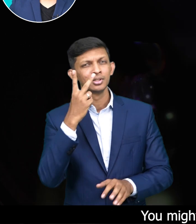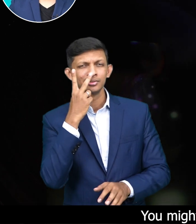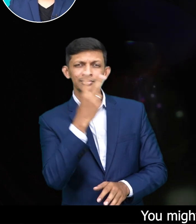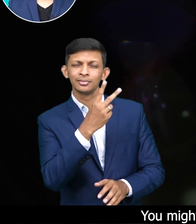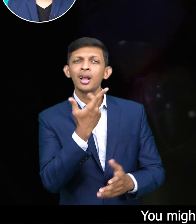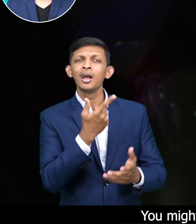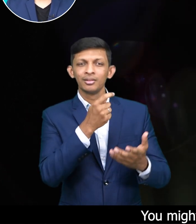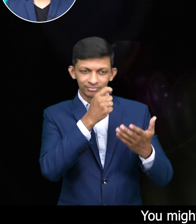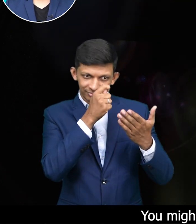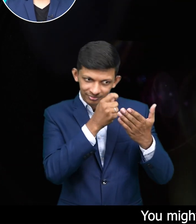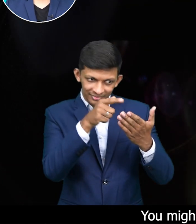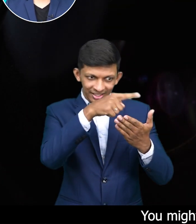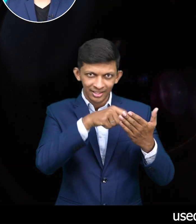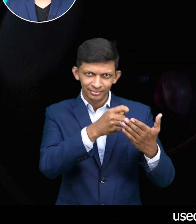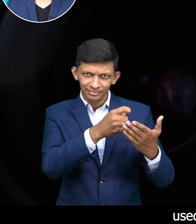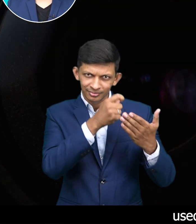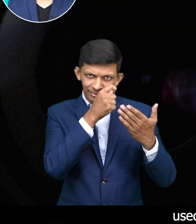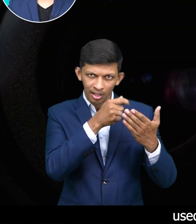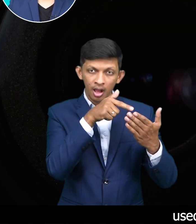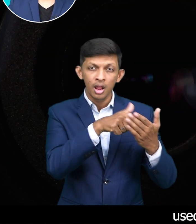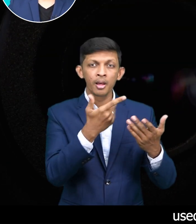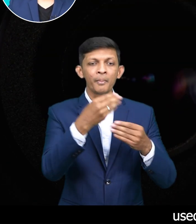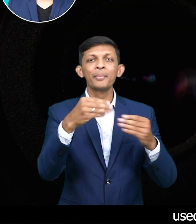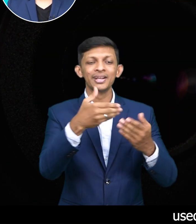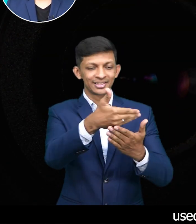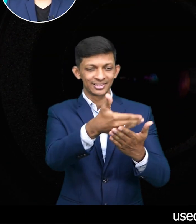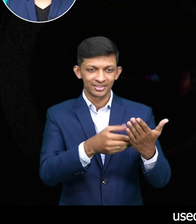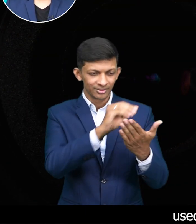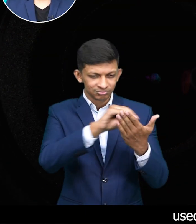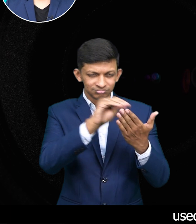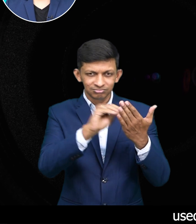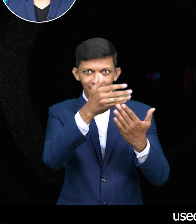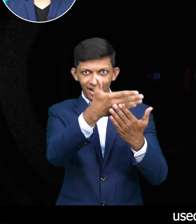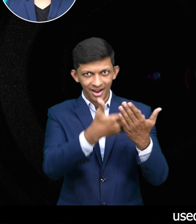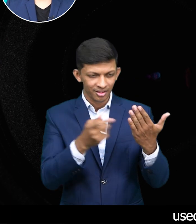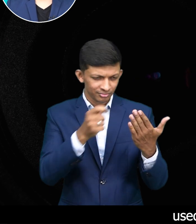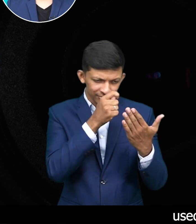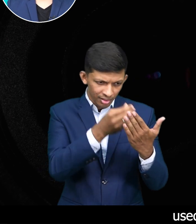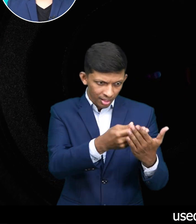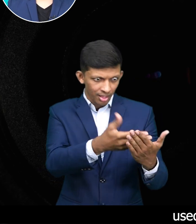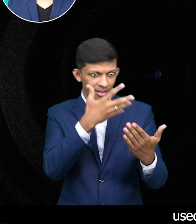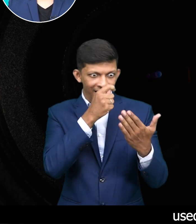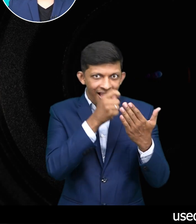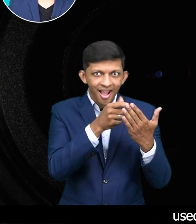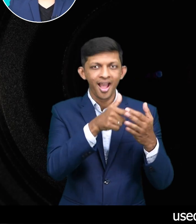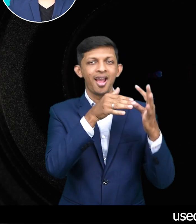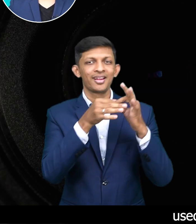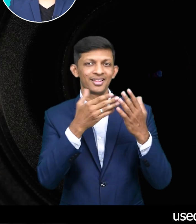seen a magnifying glass used to read very small print.